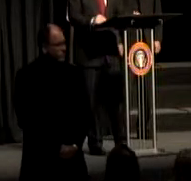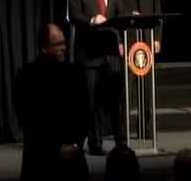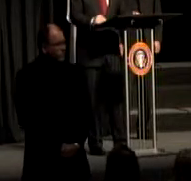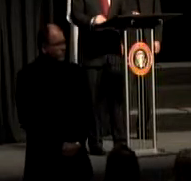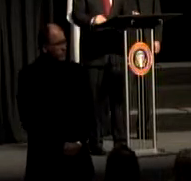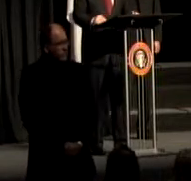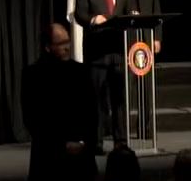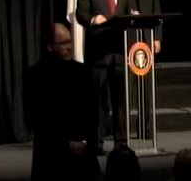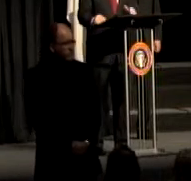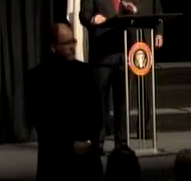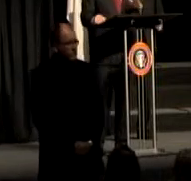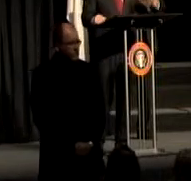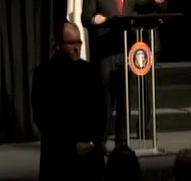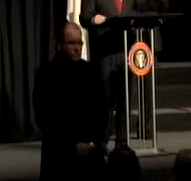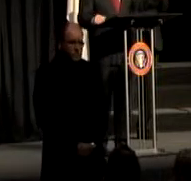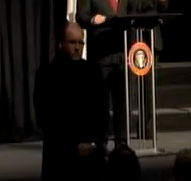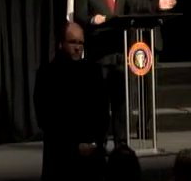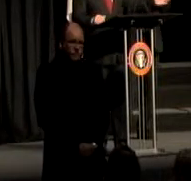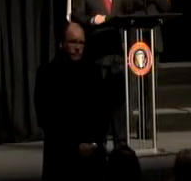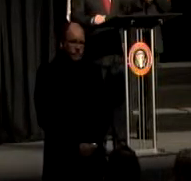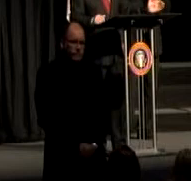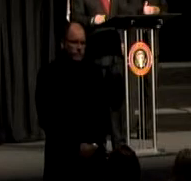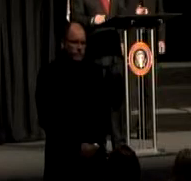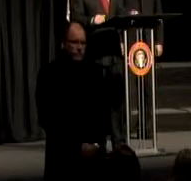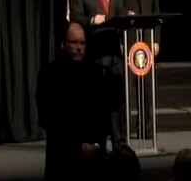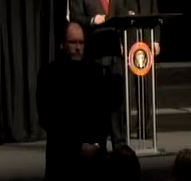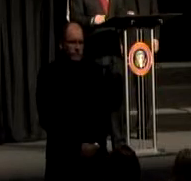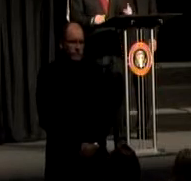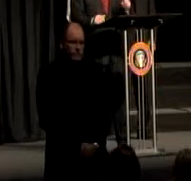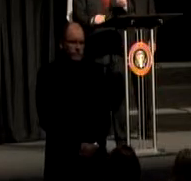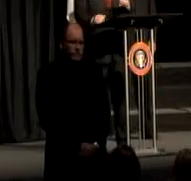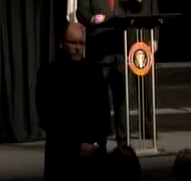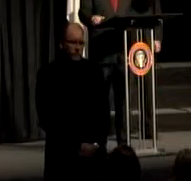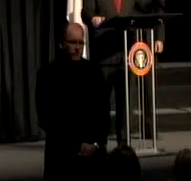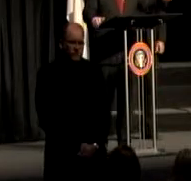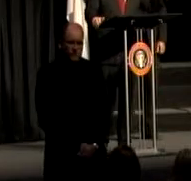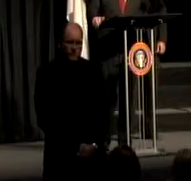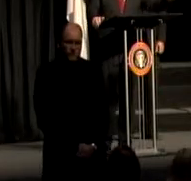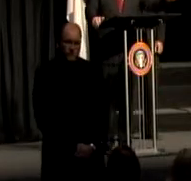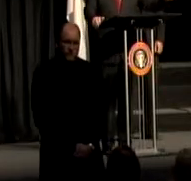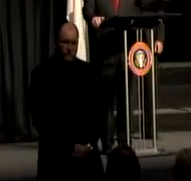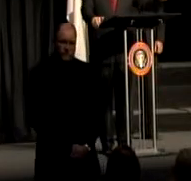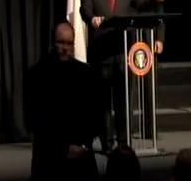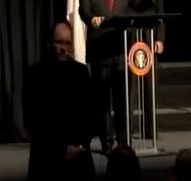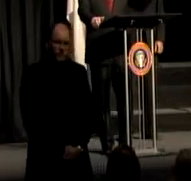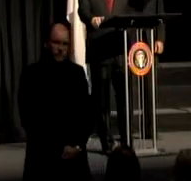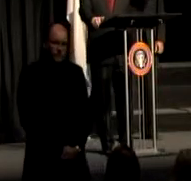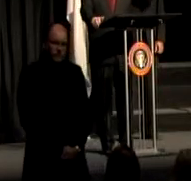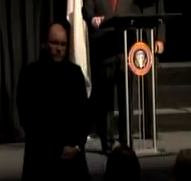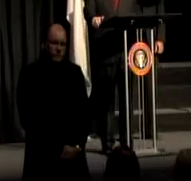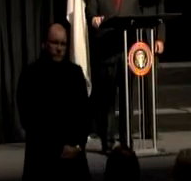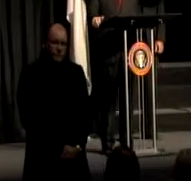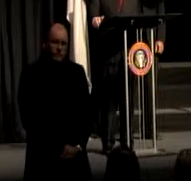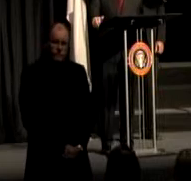greatest fanatic that ever lived he went through turmoil after turmoil after turmoil and he would say when he said his life in 2nd Timothy he